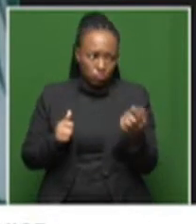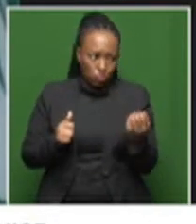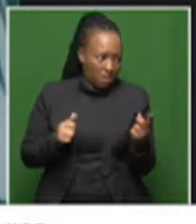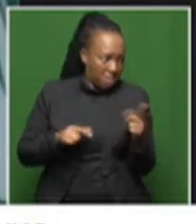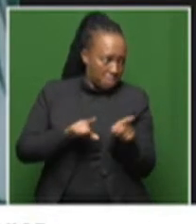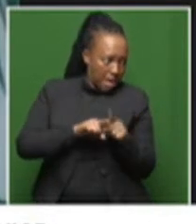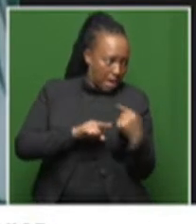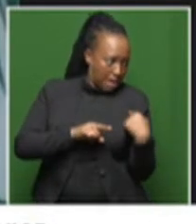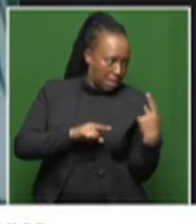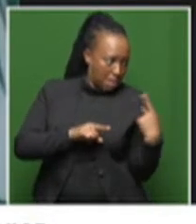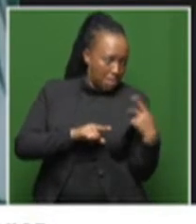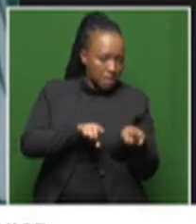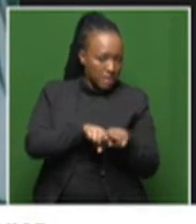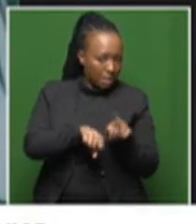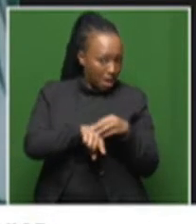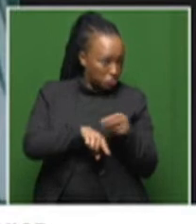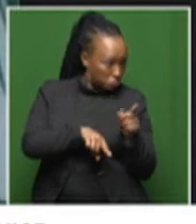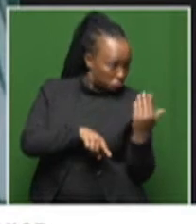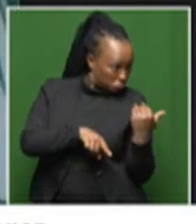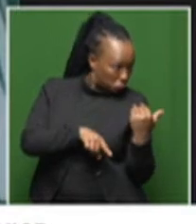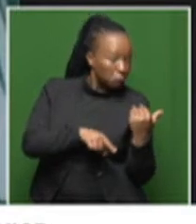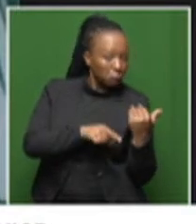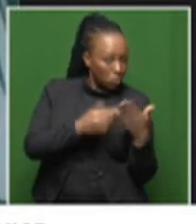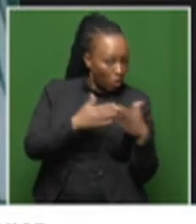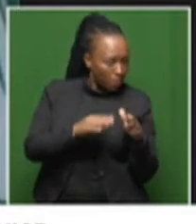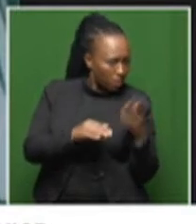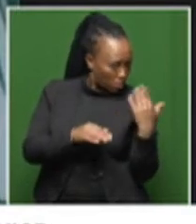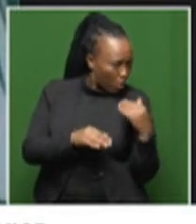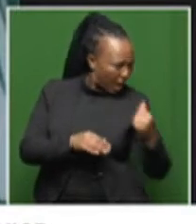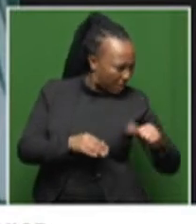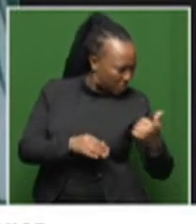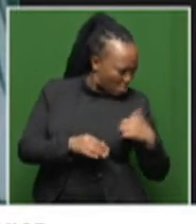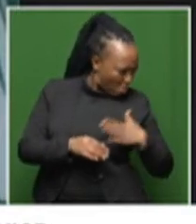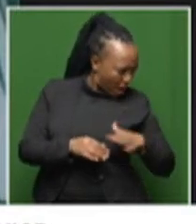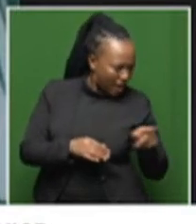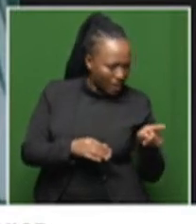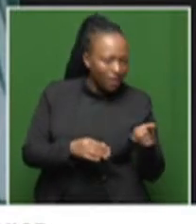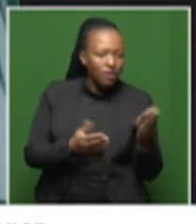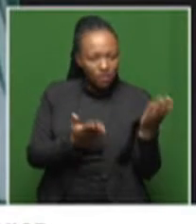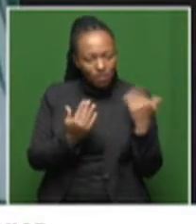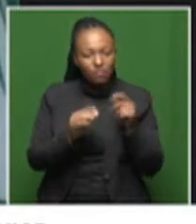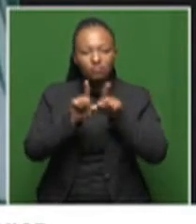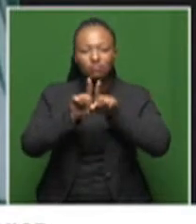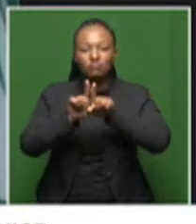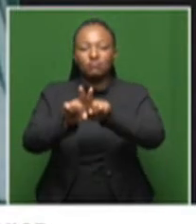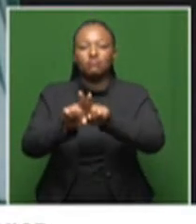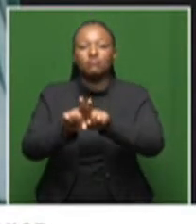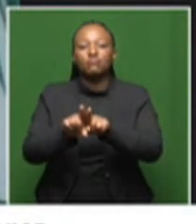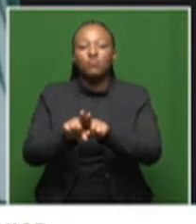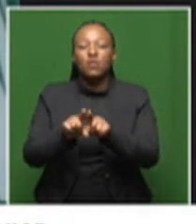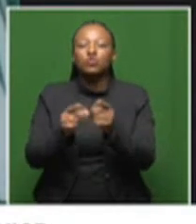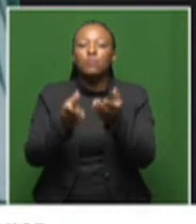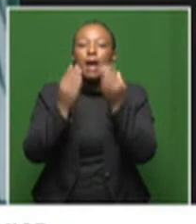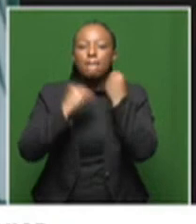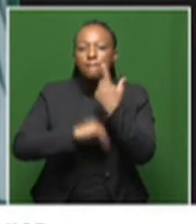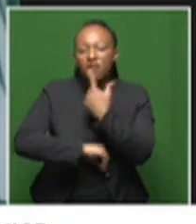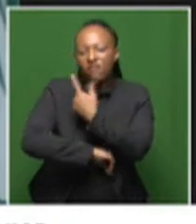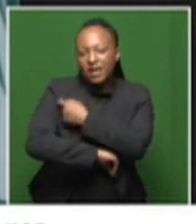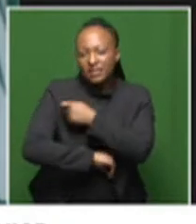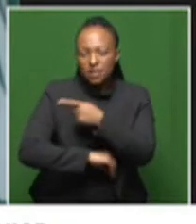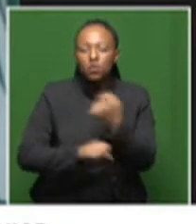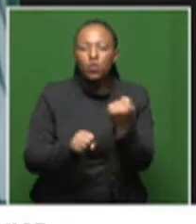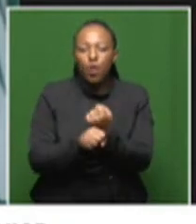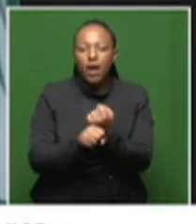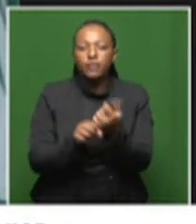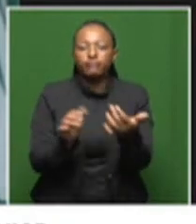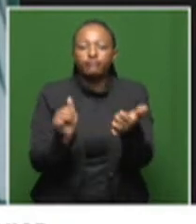same age group that have been opened, whether they would need a lift or whether they will need details of how to access the vaccine. And let's work